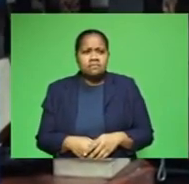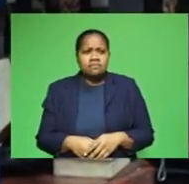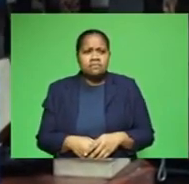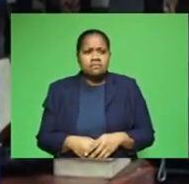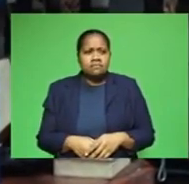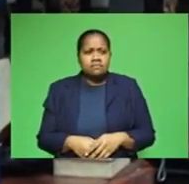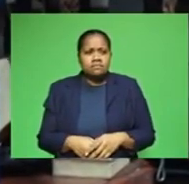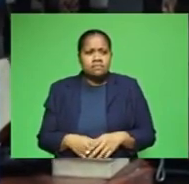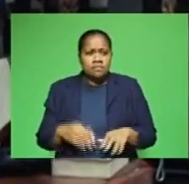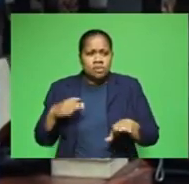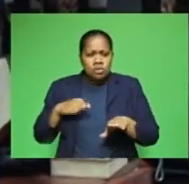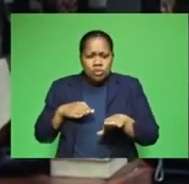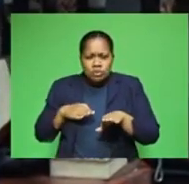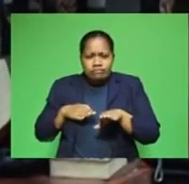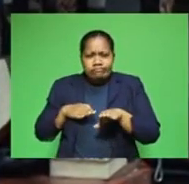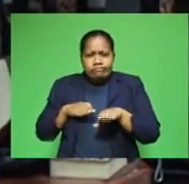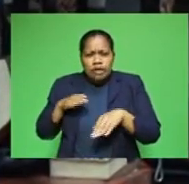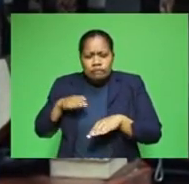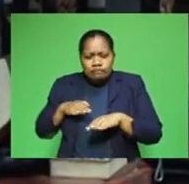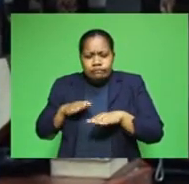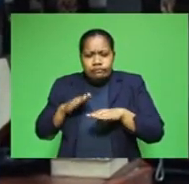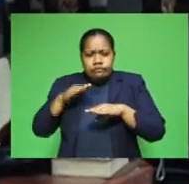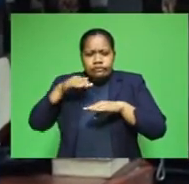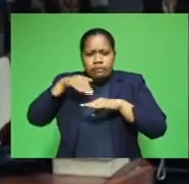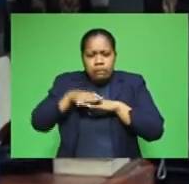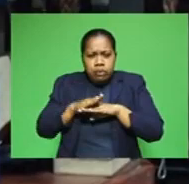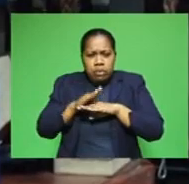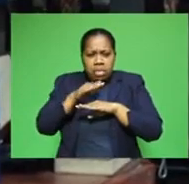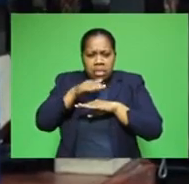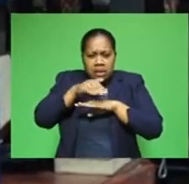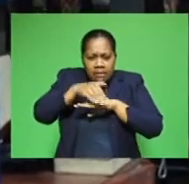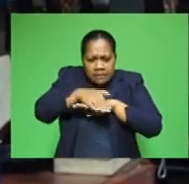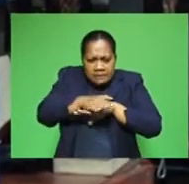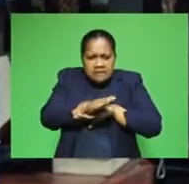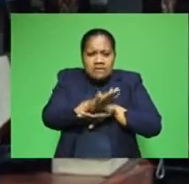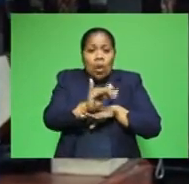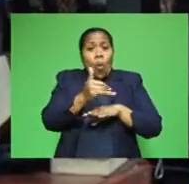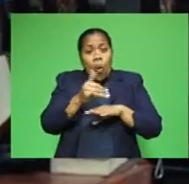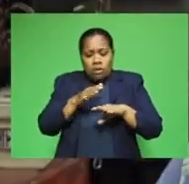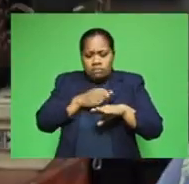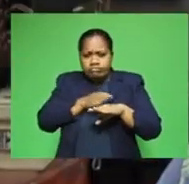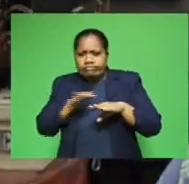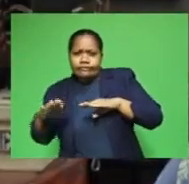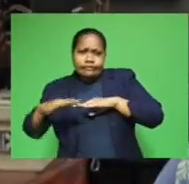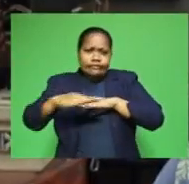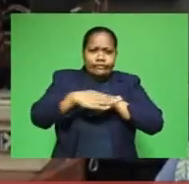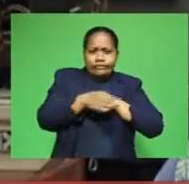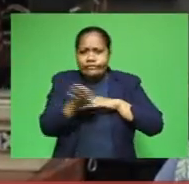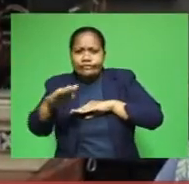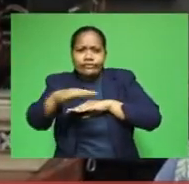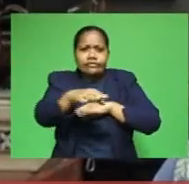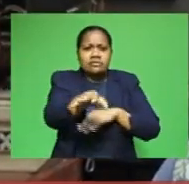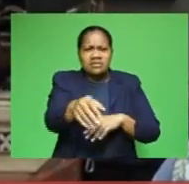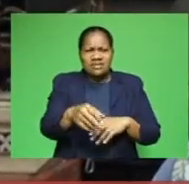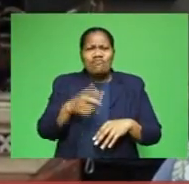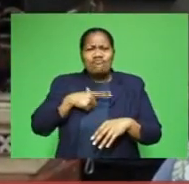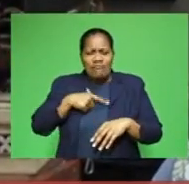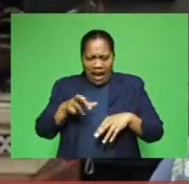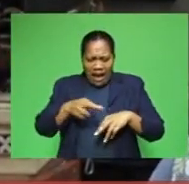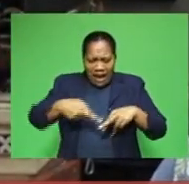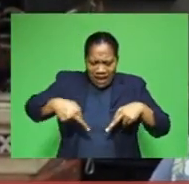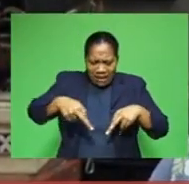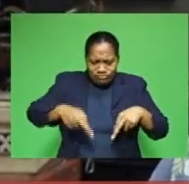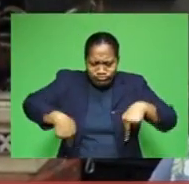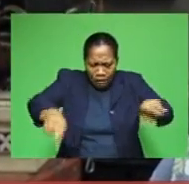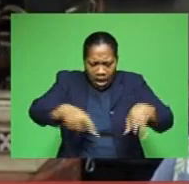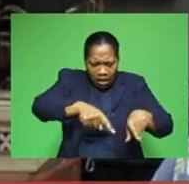hold up because, you know, they're just trying to sort of avoid or dodge potholes. It causes so much traffic and,